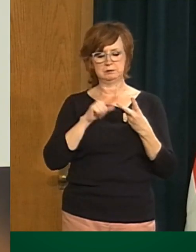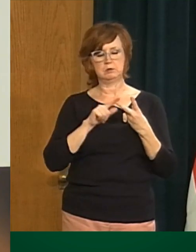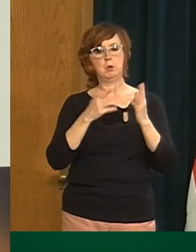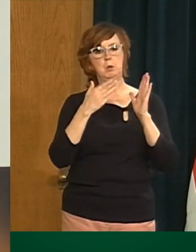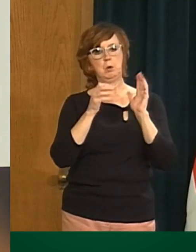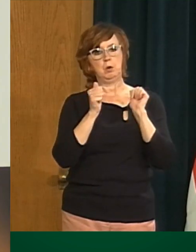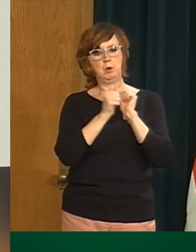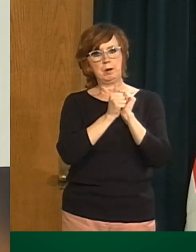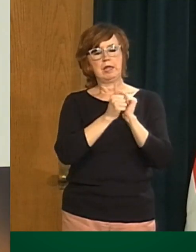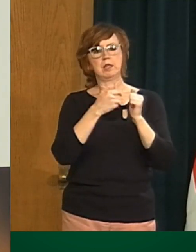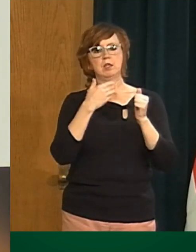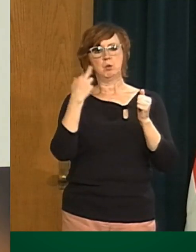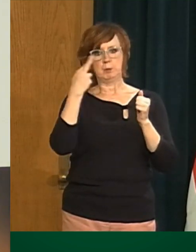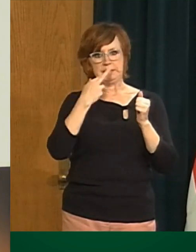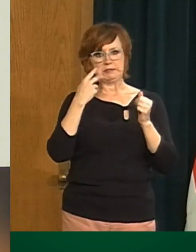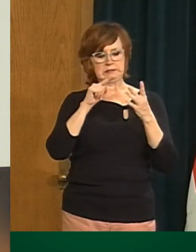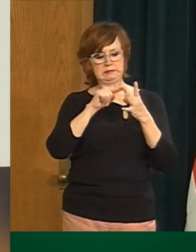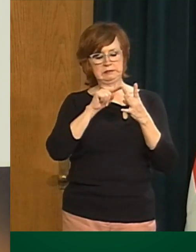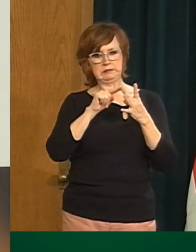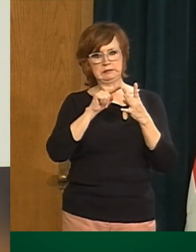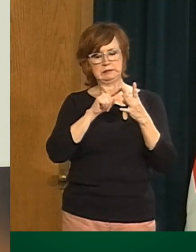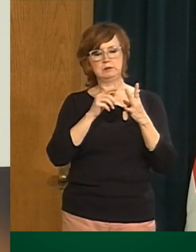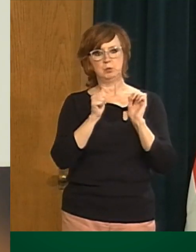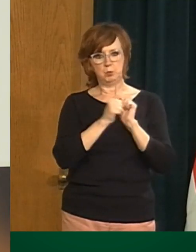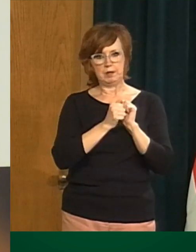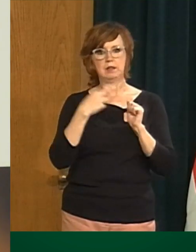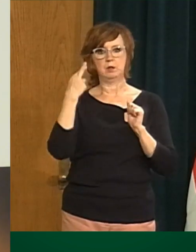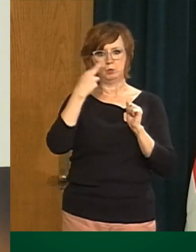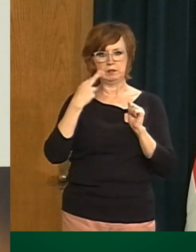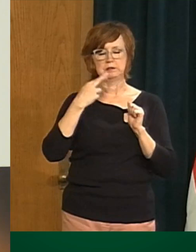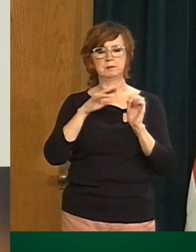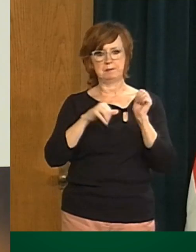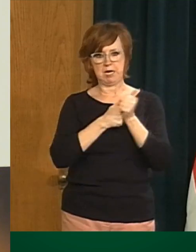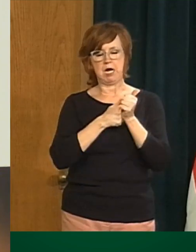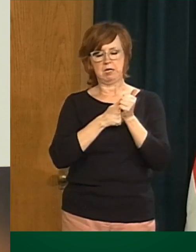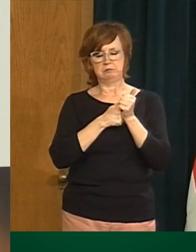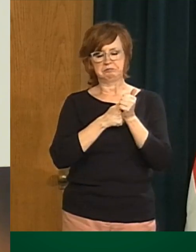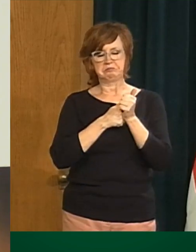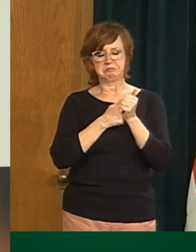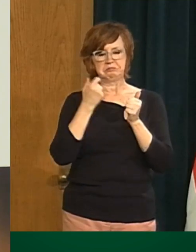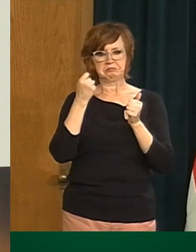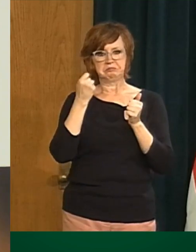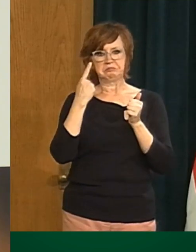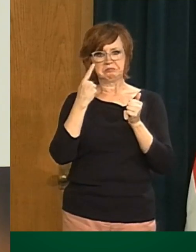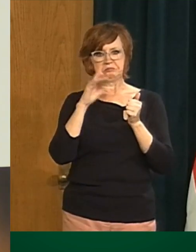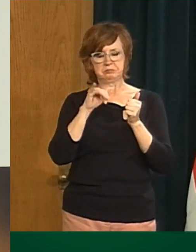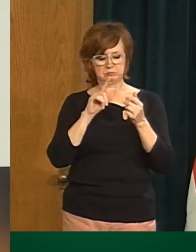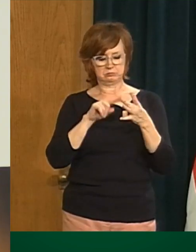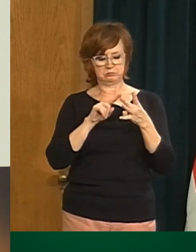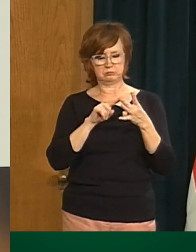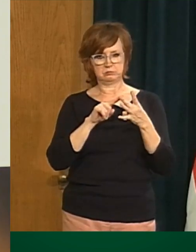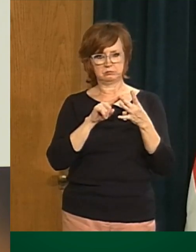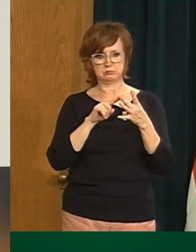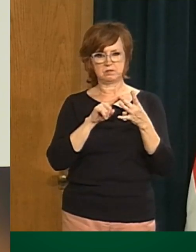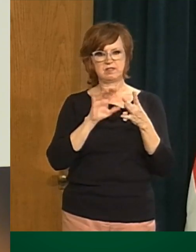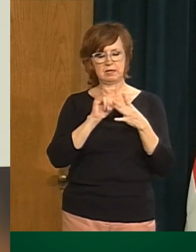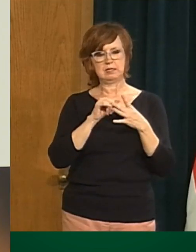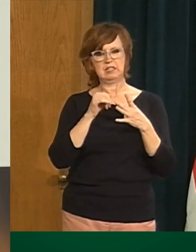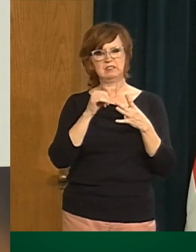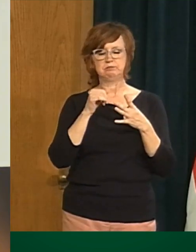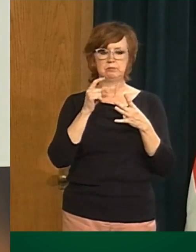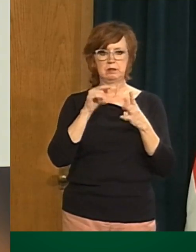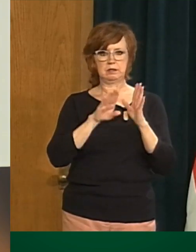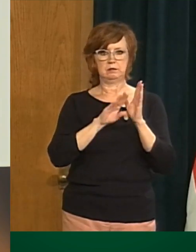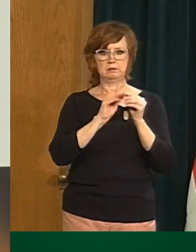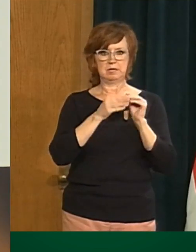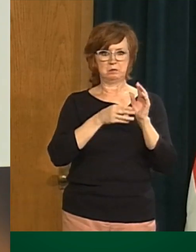to isolate, and they did generate in some cases additional cases who were close household contacts, we did see a bit of a blip, but we